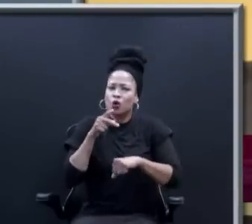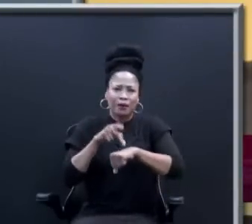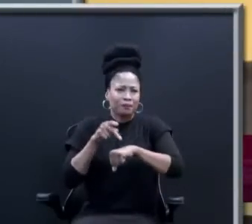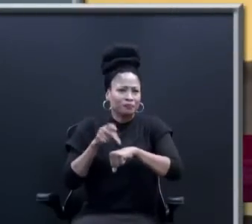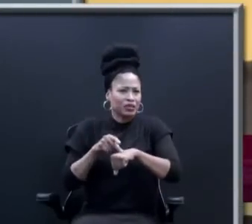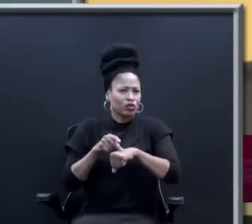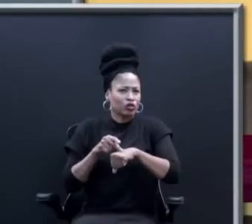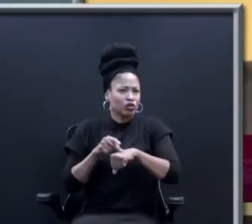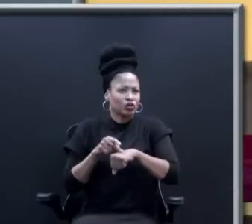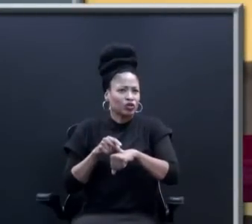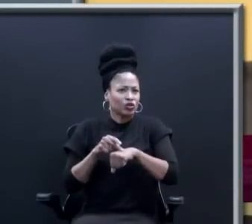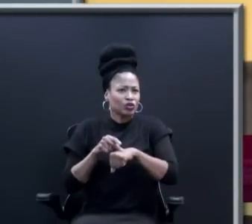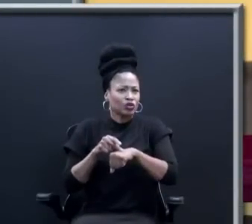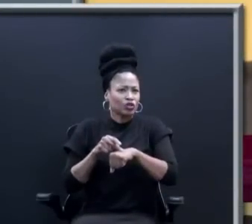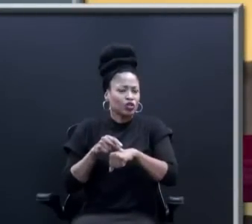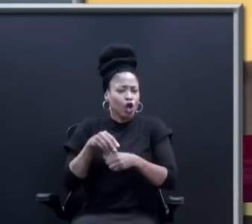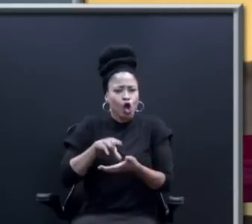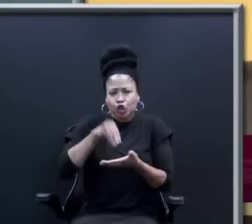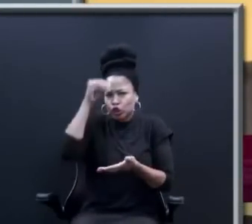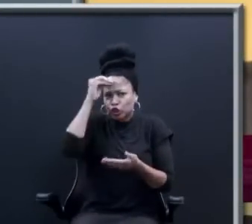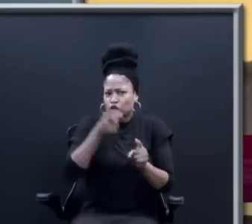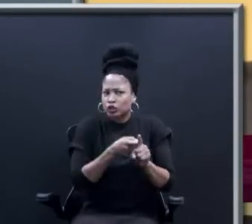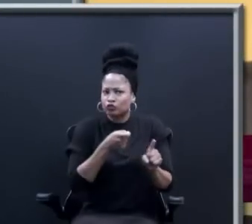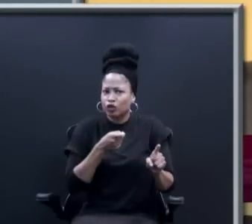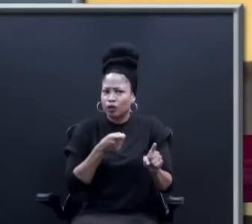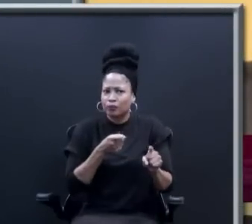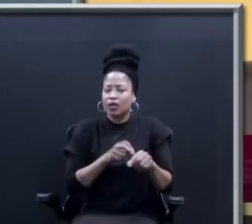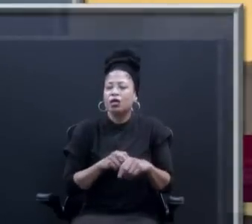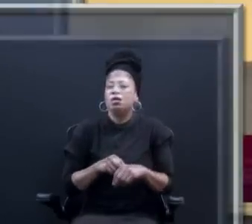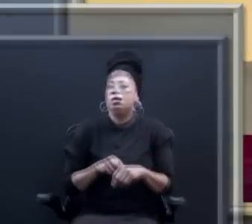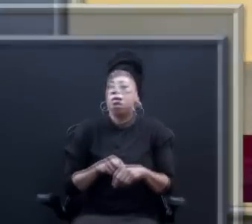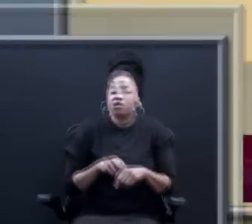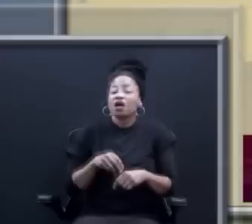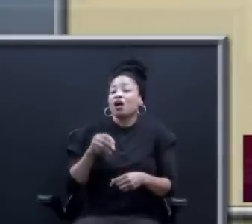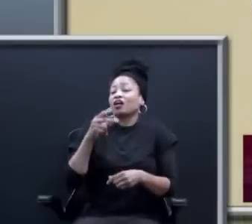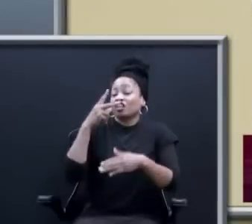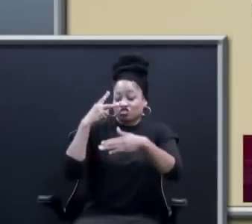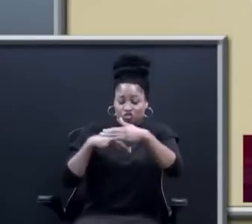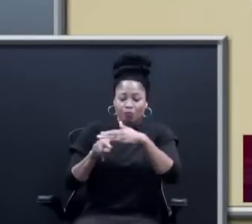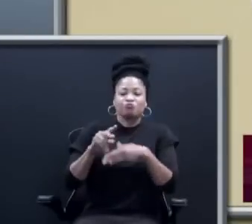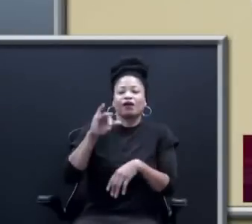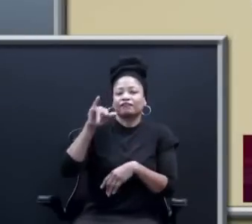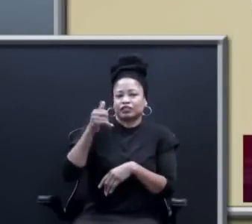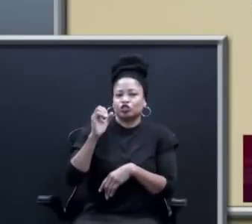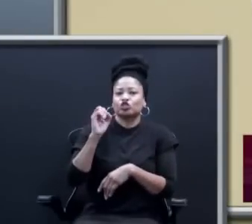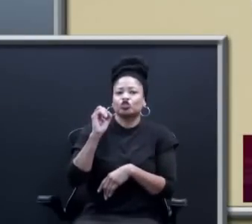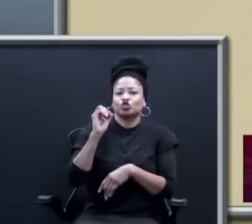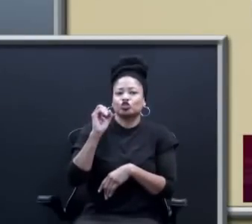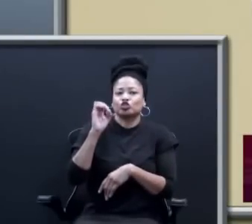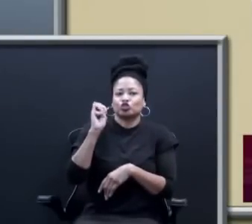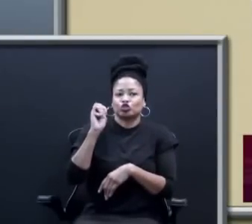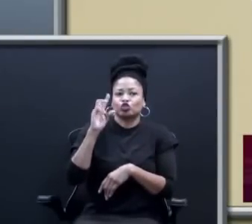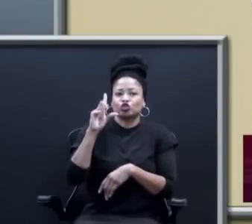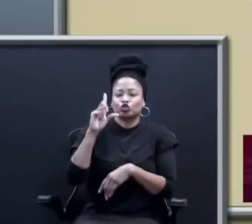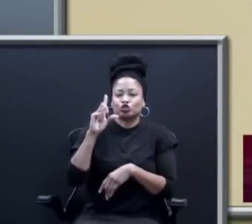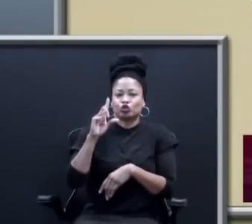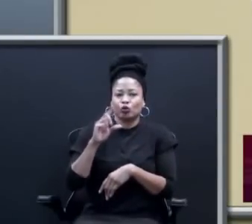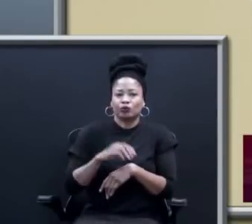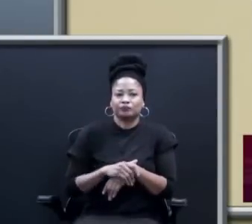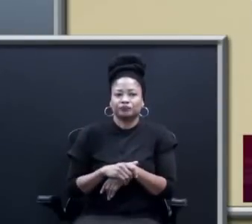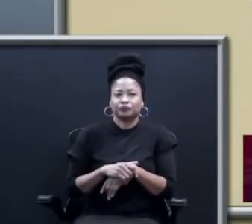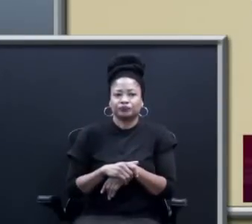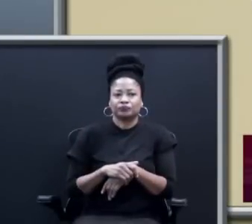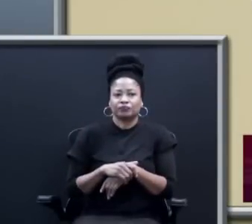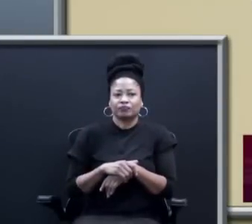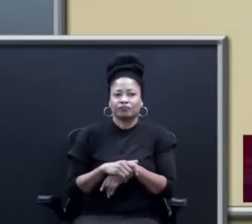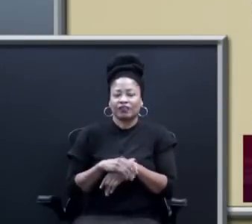Joel. Mm-hmm. Go ahead and read. And the powers of the heavens shall be shaken. And the power of the heavens shall be shaken. And what's going to happen?